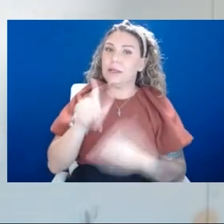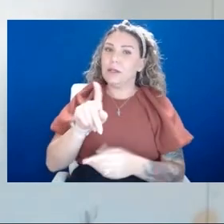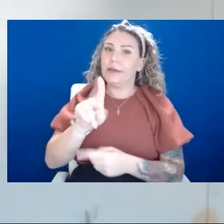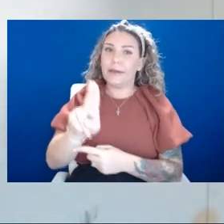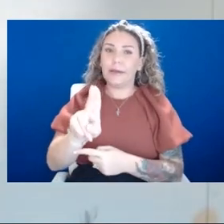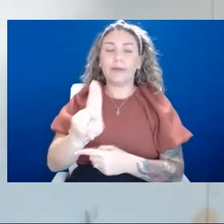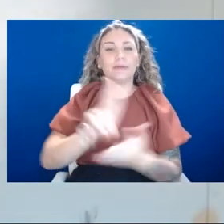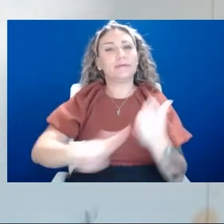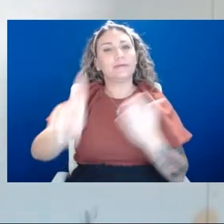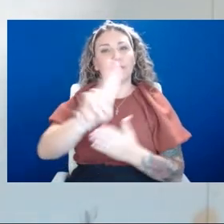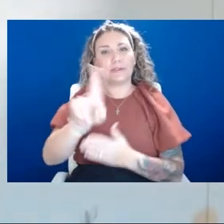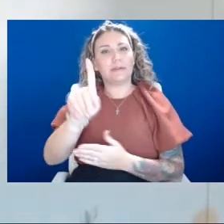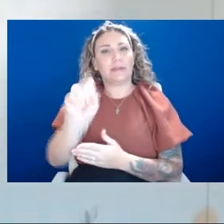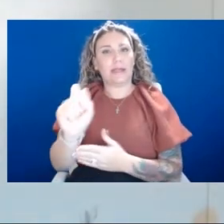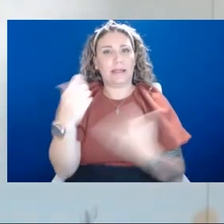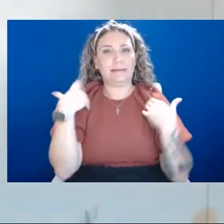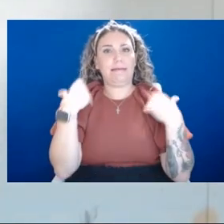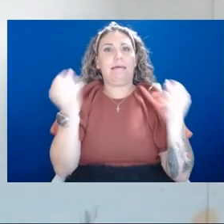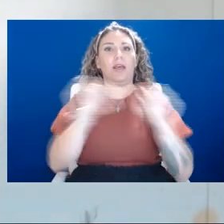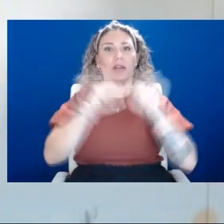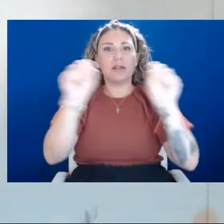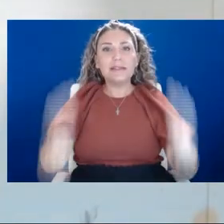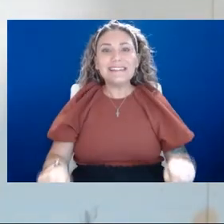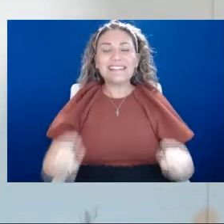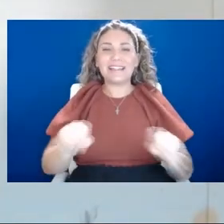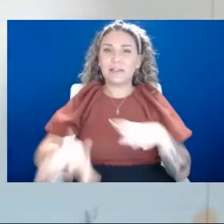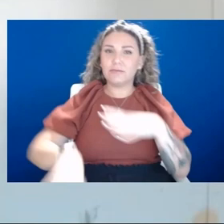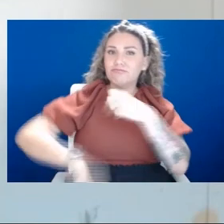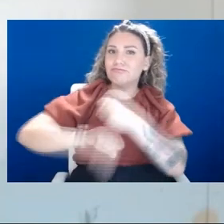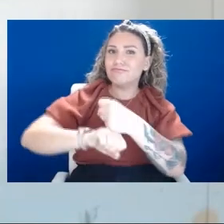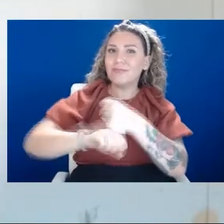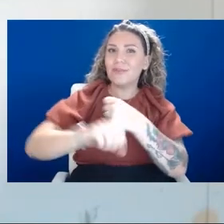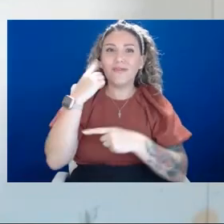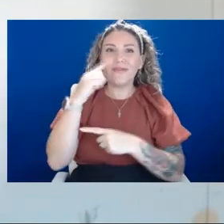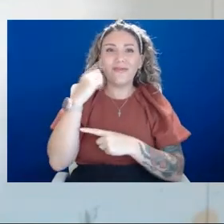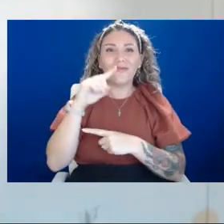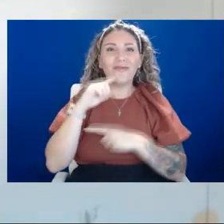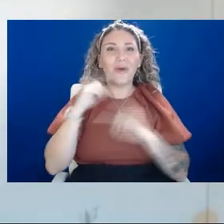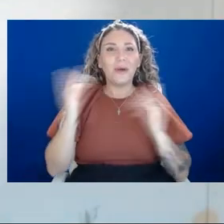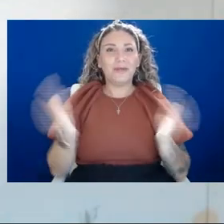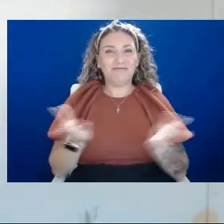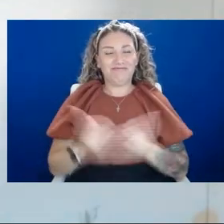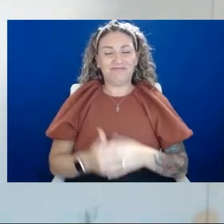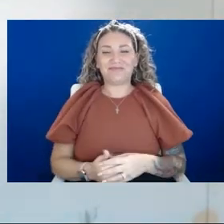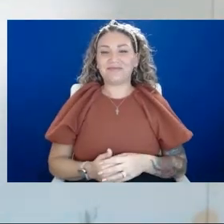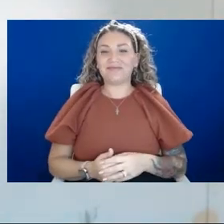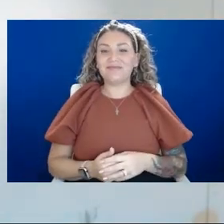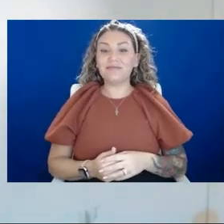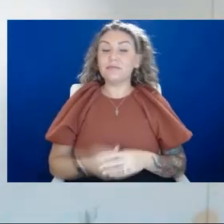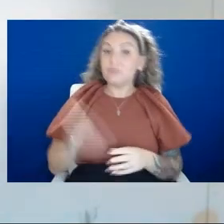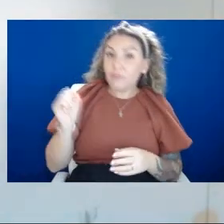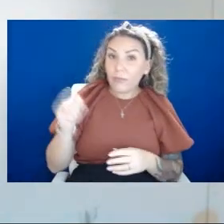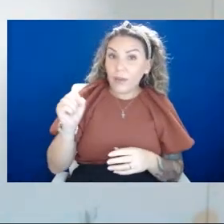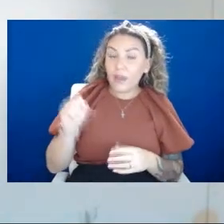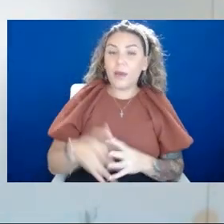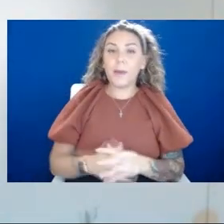Kansas Health System for like jumping on board as a you know like one of the sponsors uh but yeah um so I I um